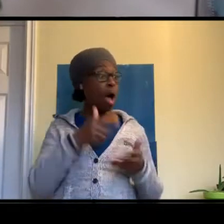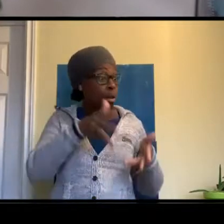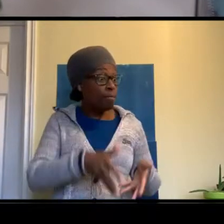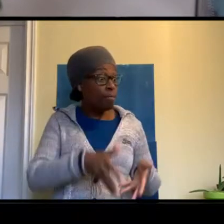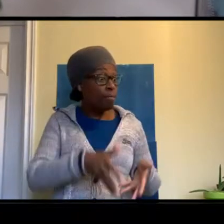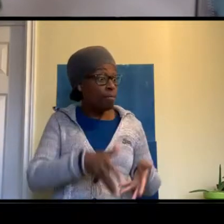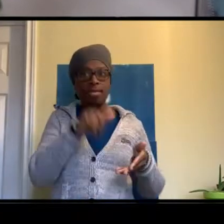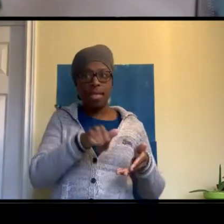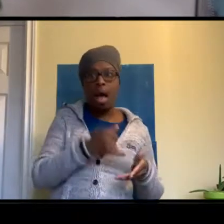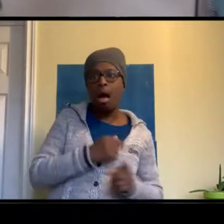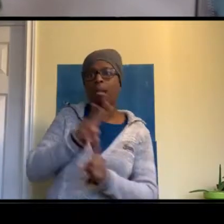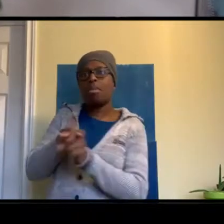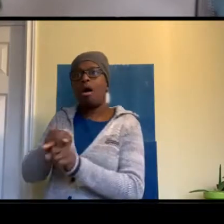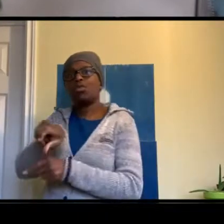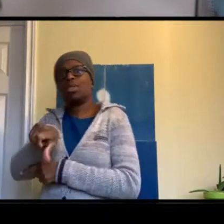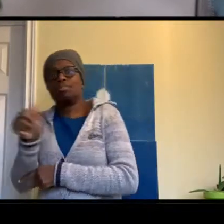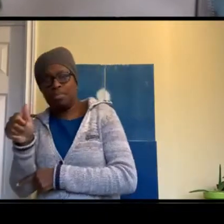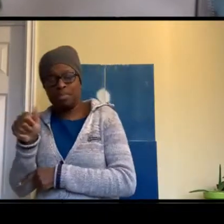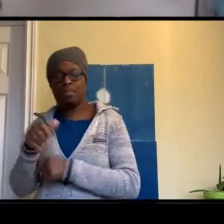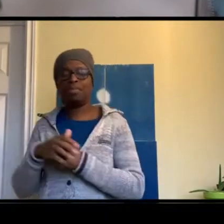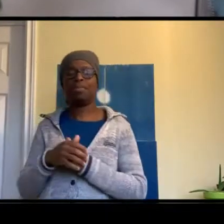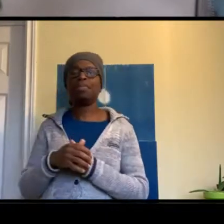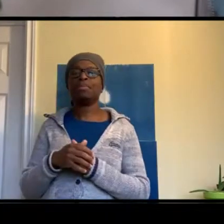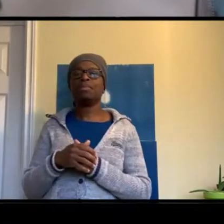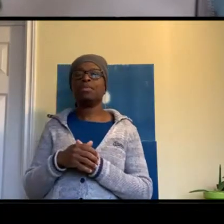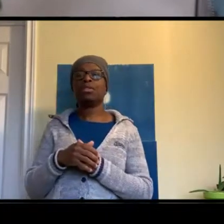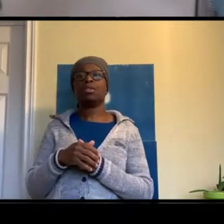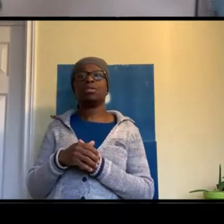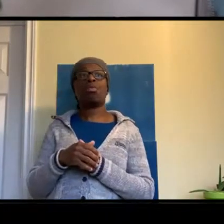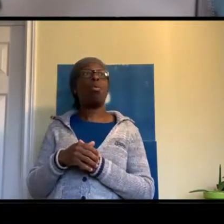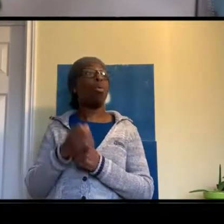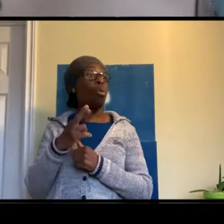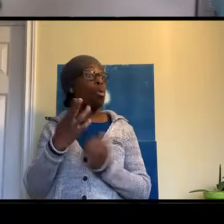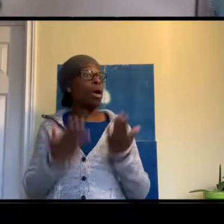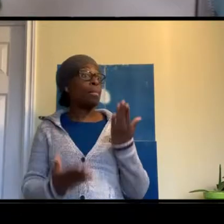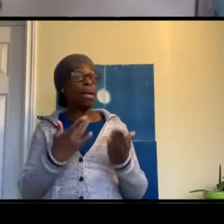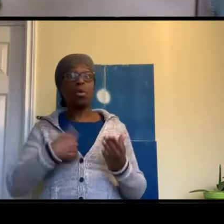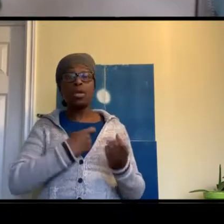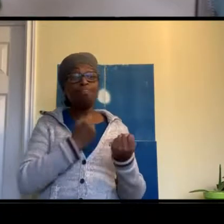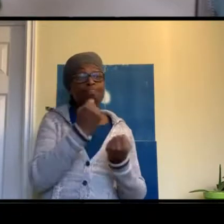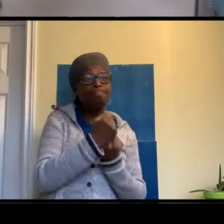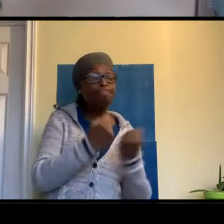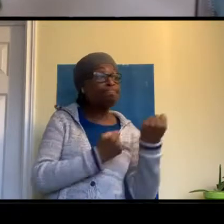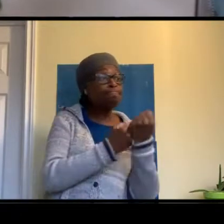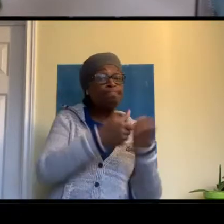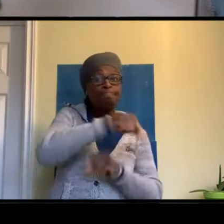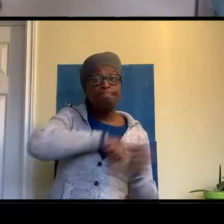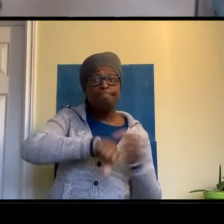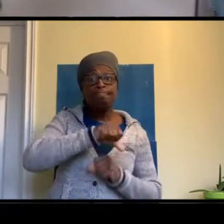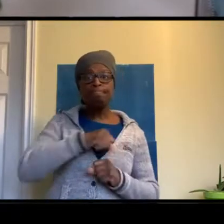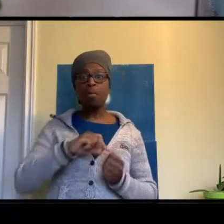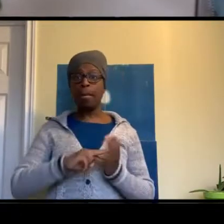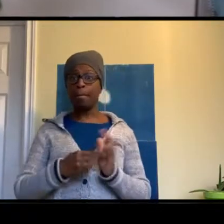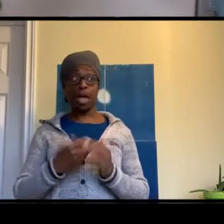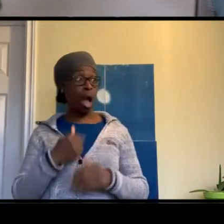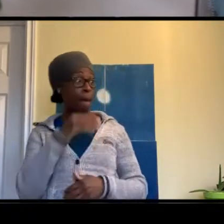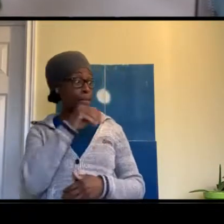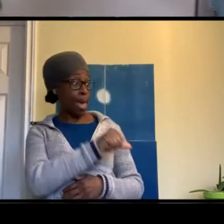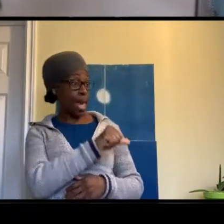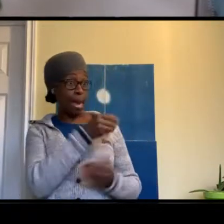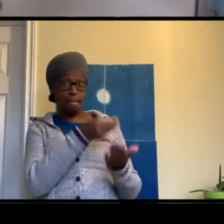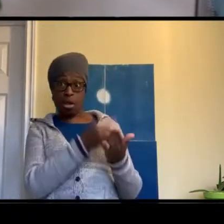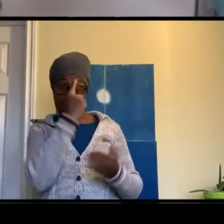projects. And so we lean on each other a lot. And in-kind is a great way for you to show